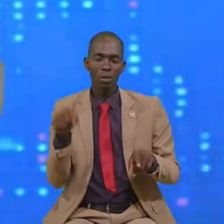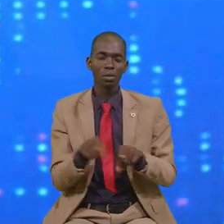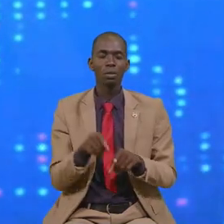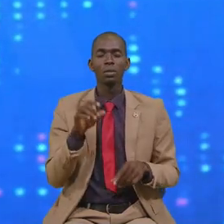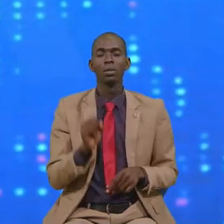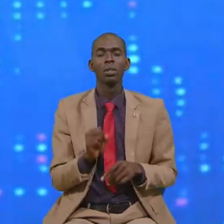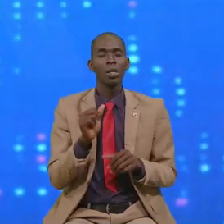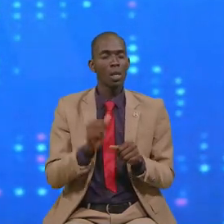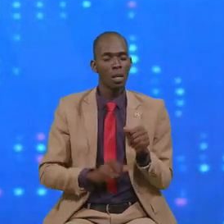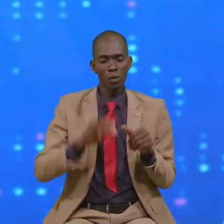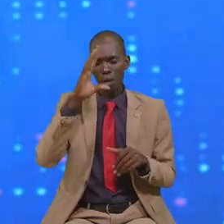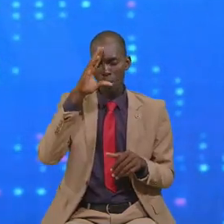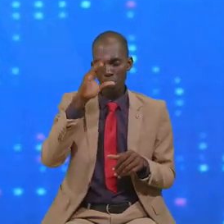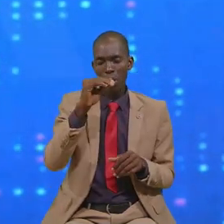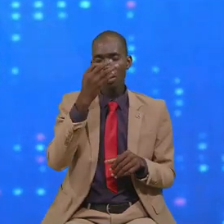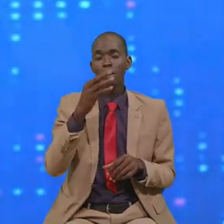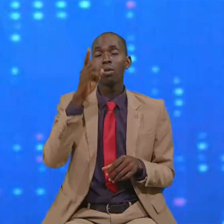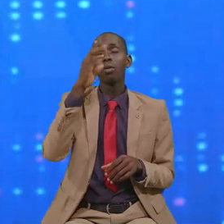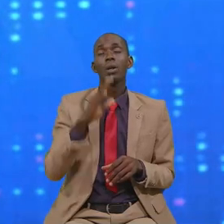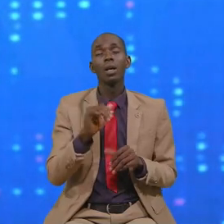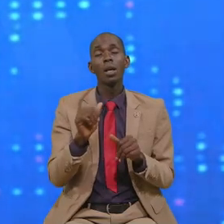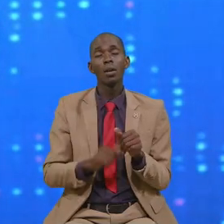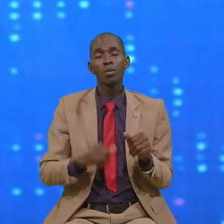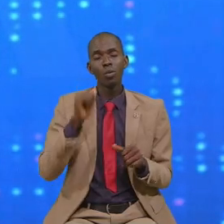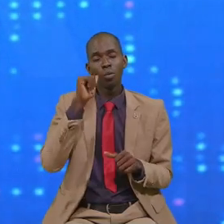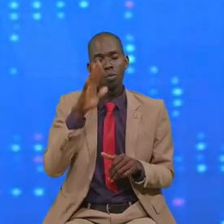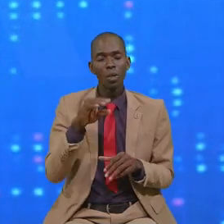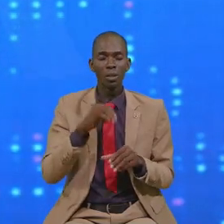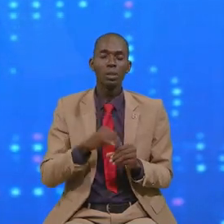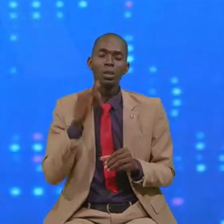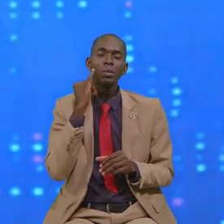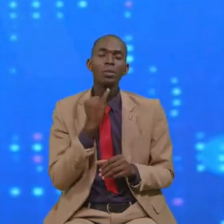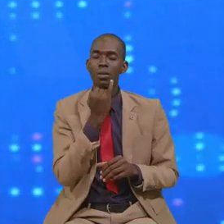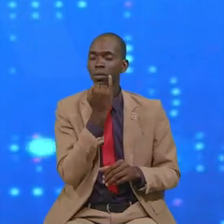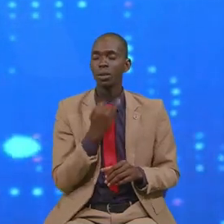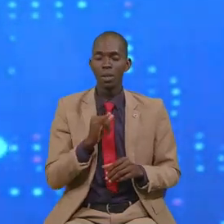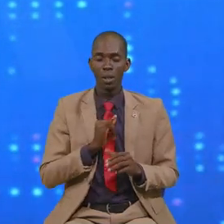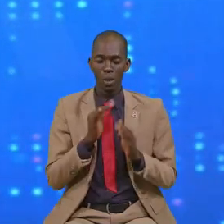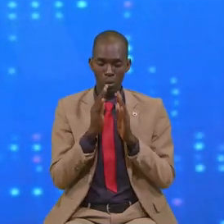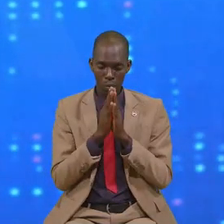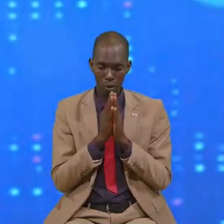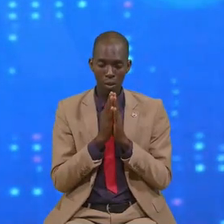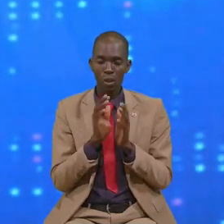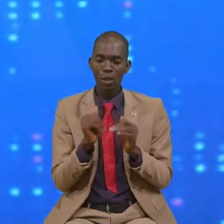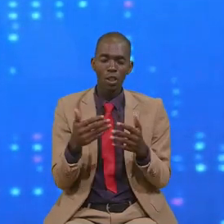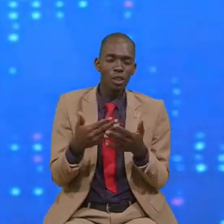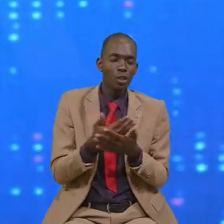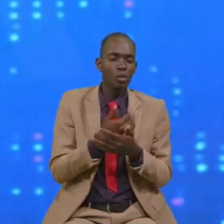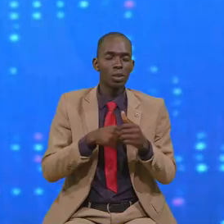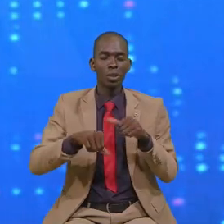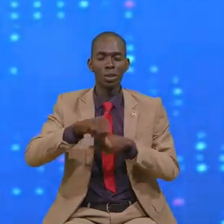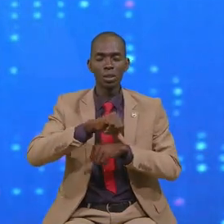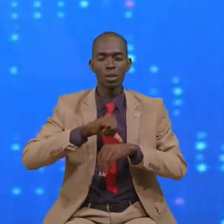every man of God, every woman in Israel. I pray a new anointing